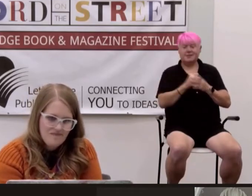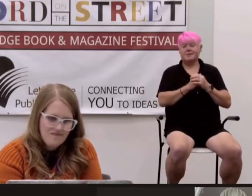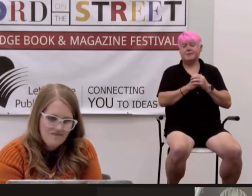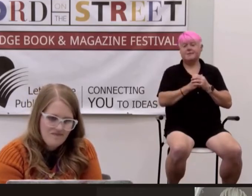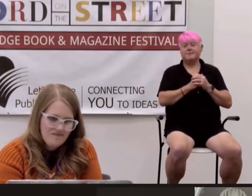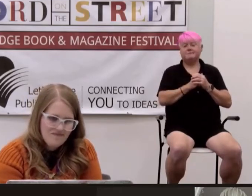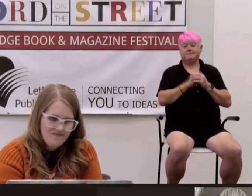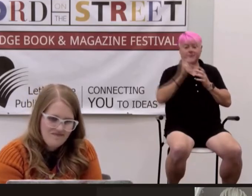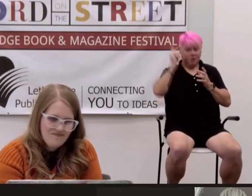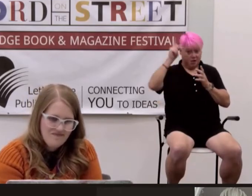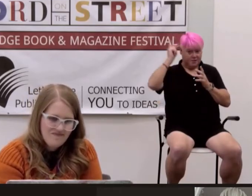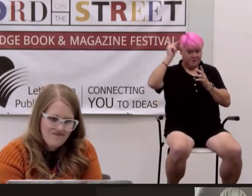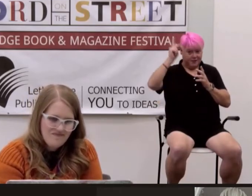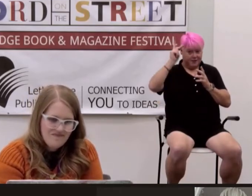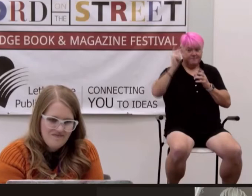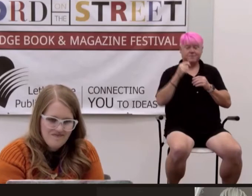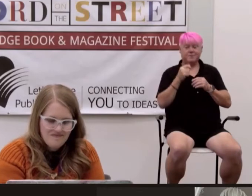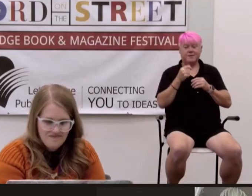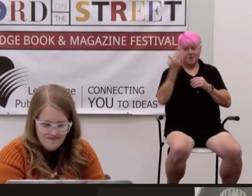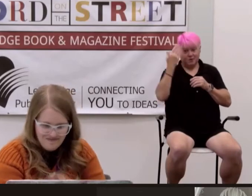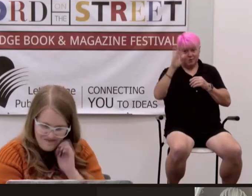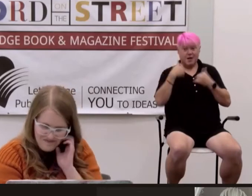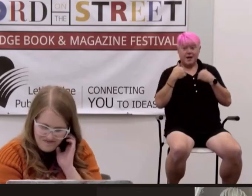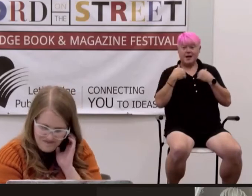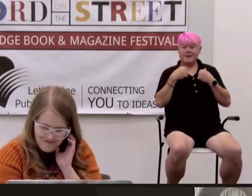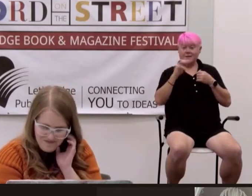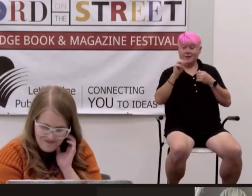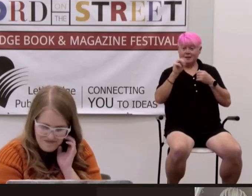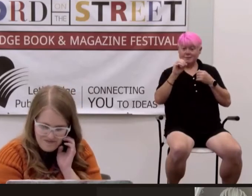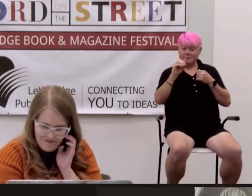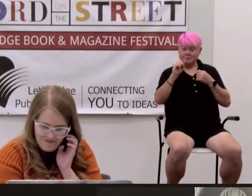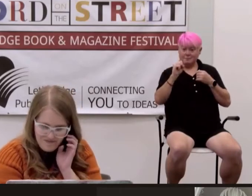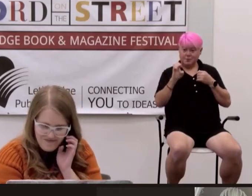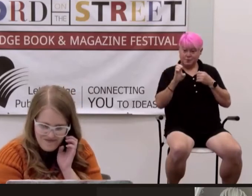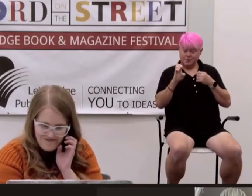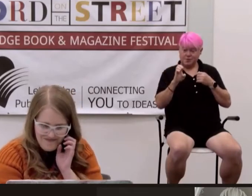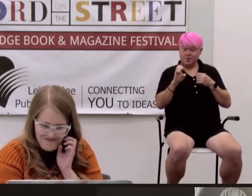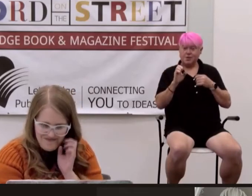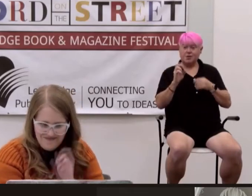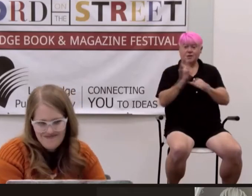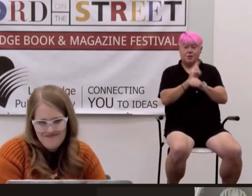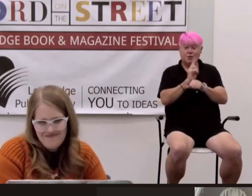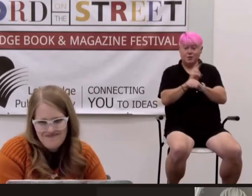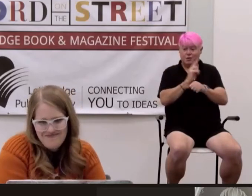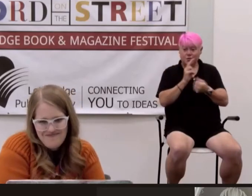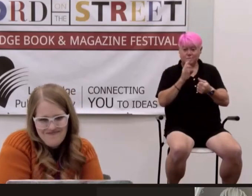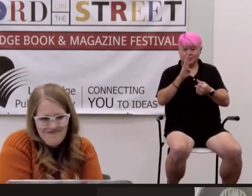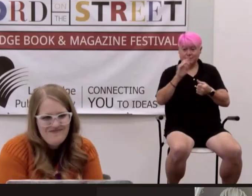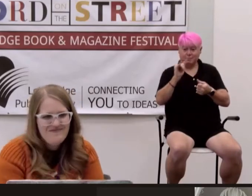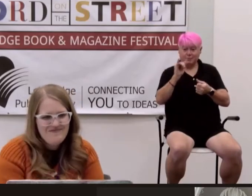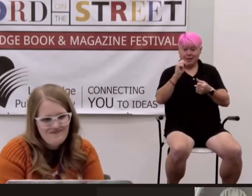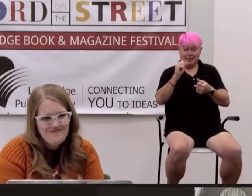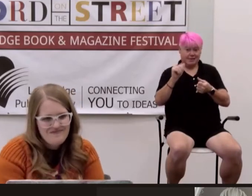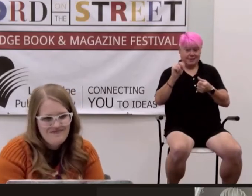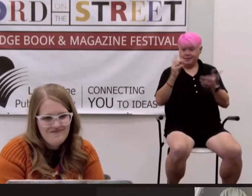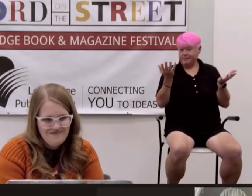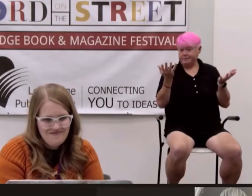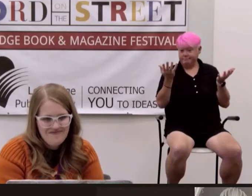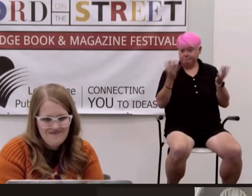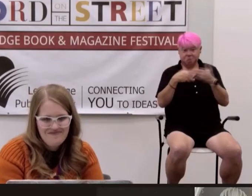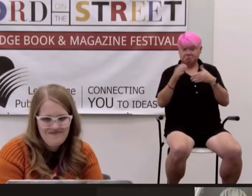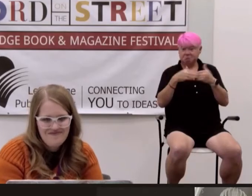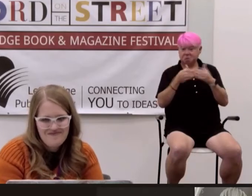if you don't have a moose for the moose roast with boiled potatoes, just get a bison roast.